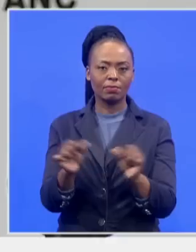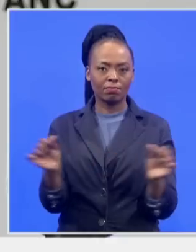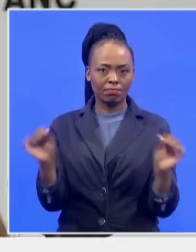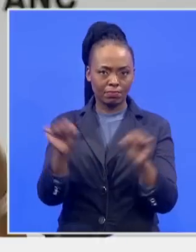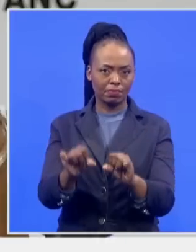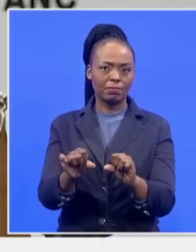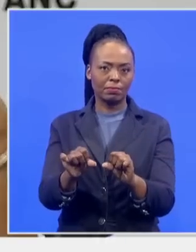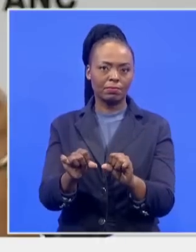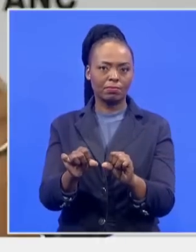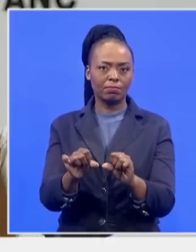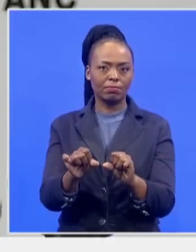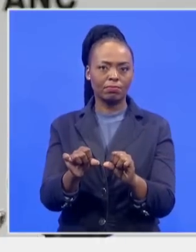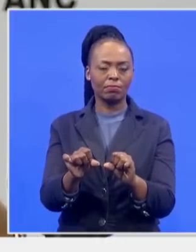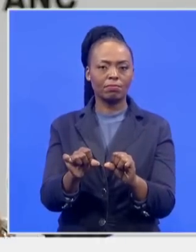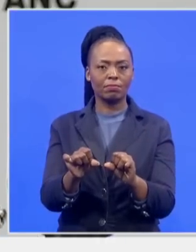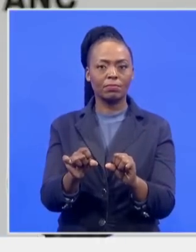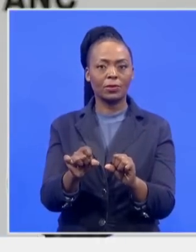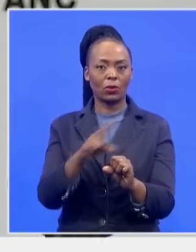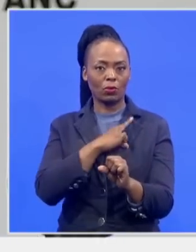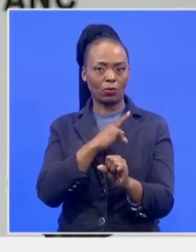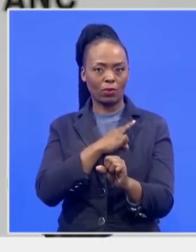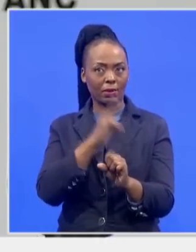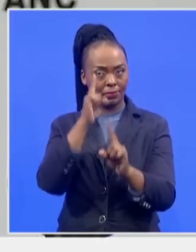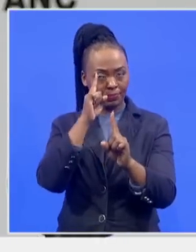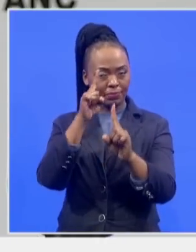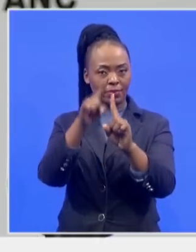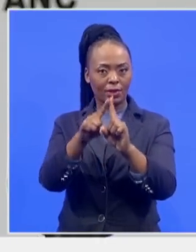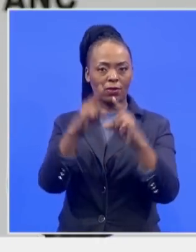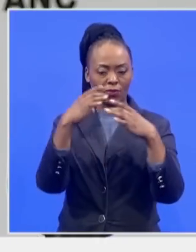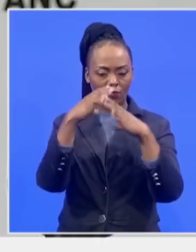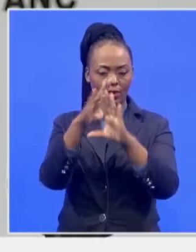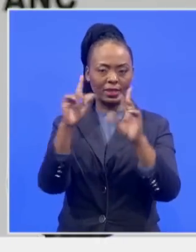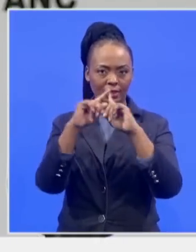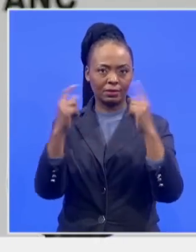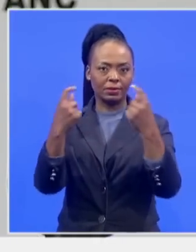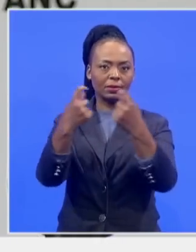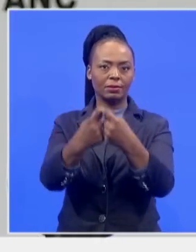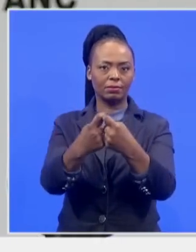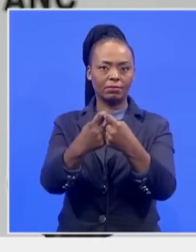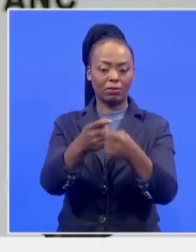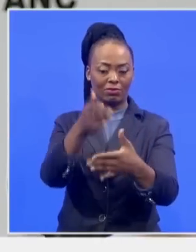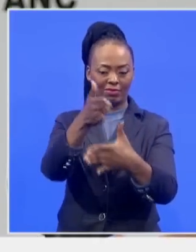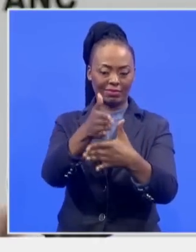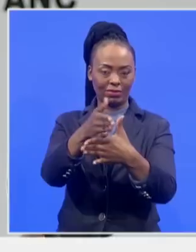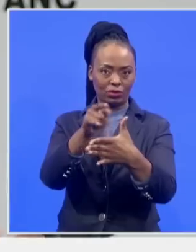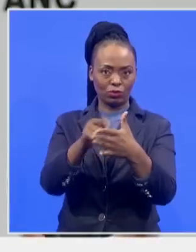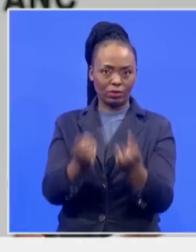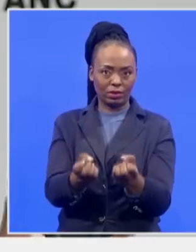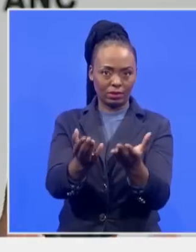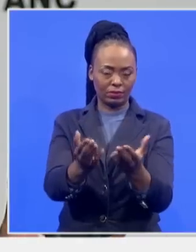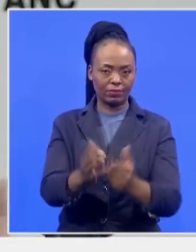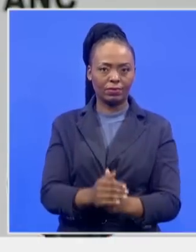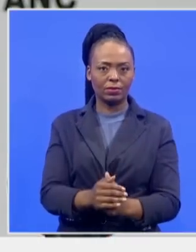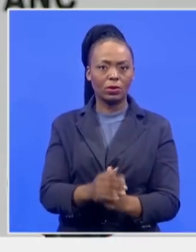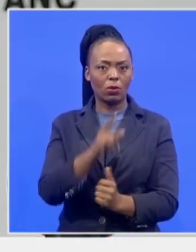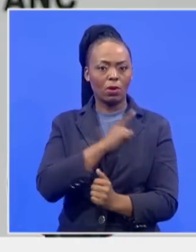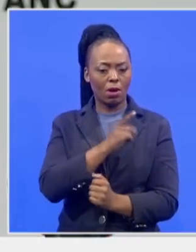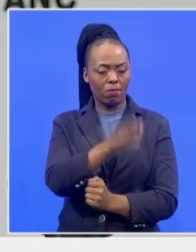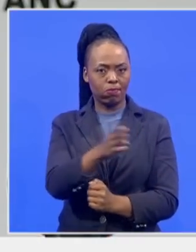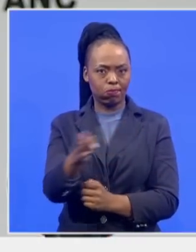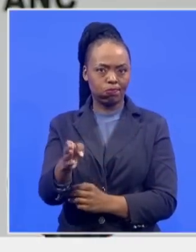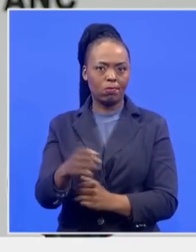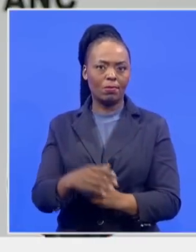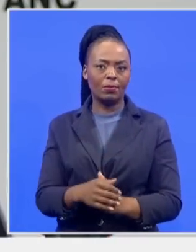reinforce, and then with the aim of focusing the team on the task, because they are almost there. They are done.